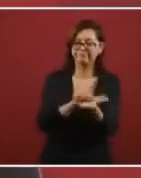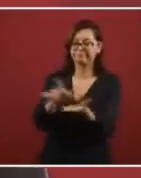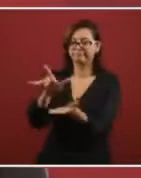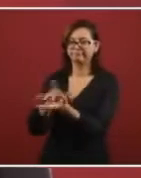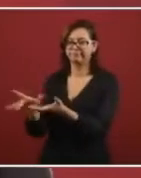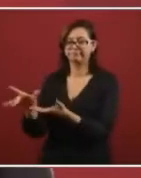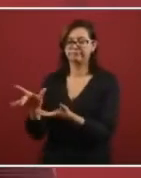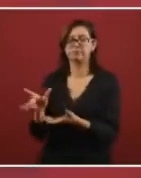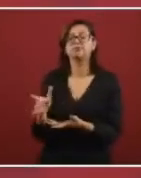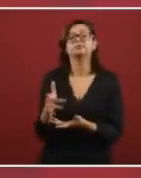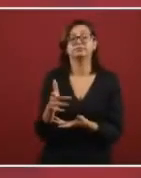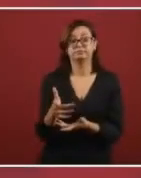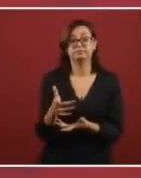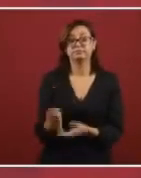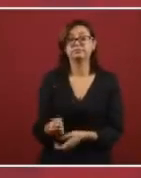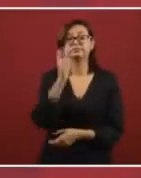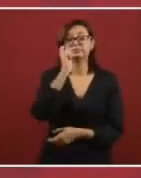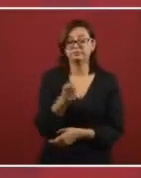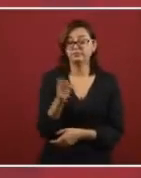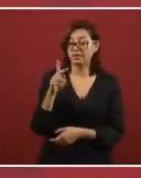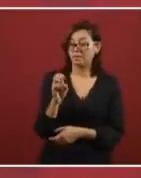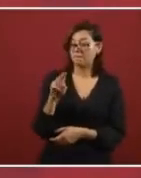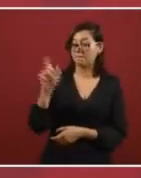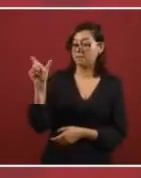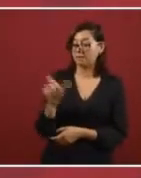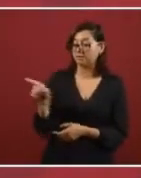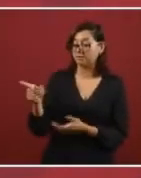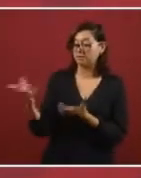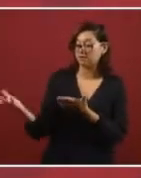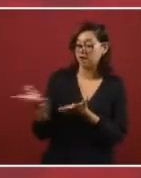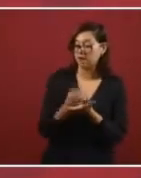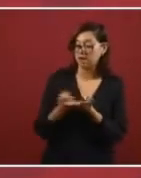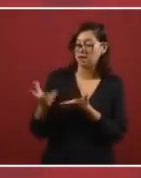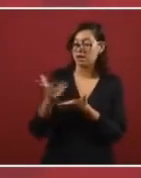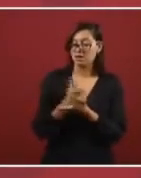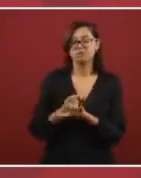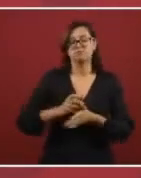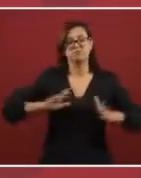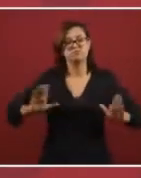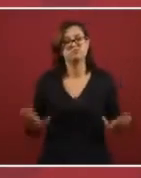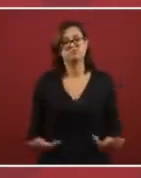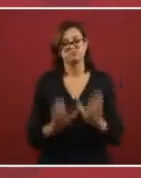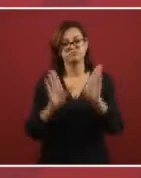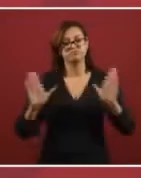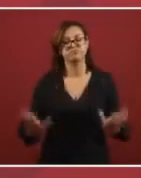more petroleum. We're going to utilize the